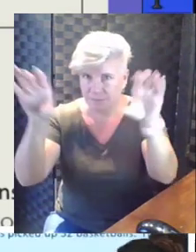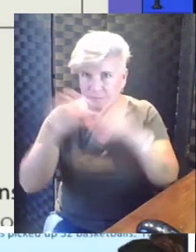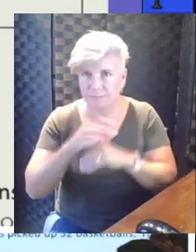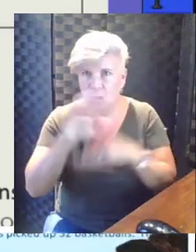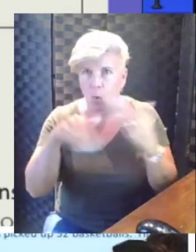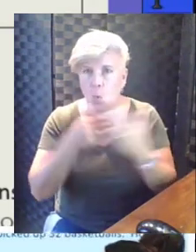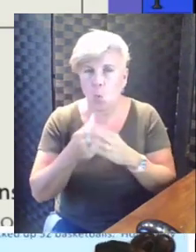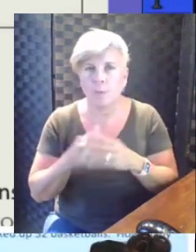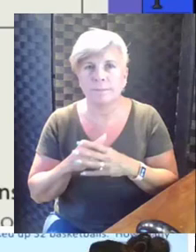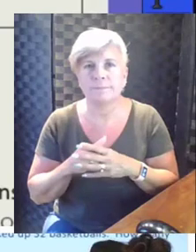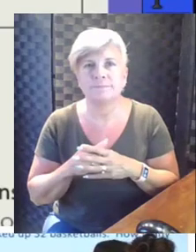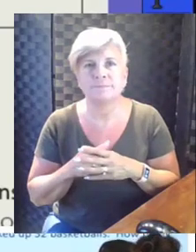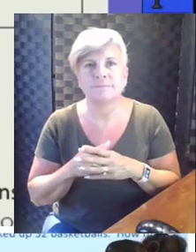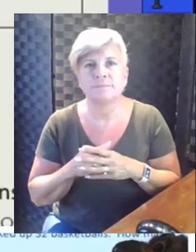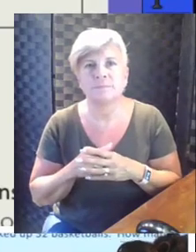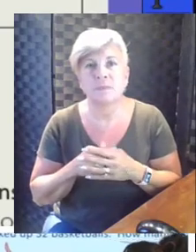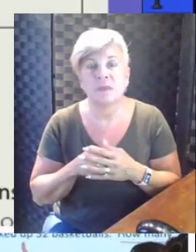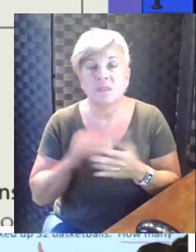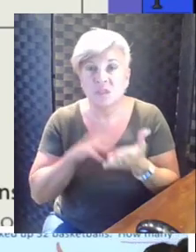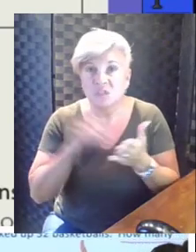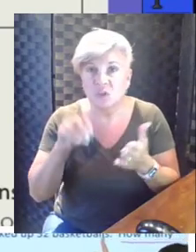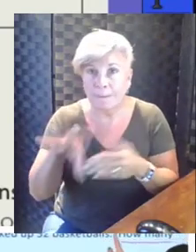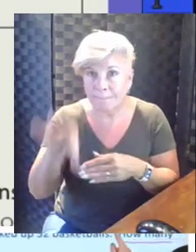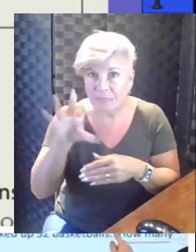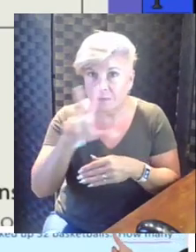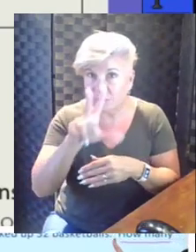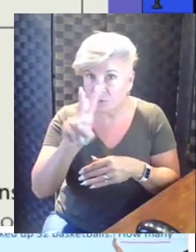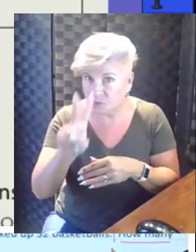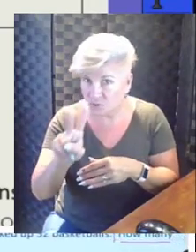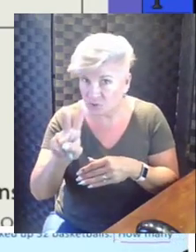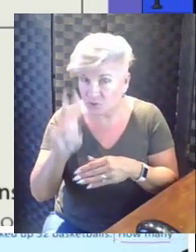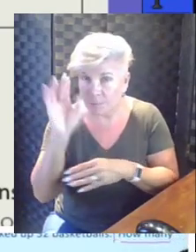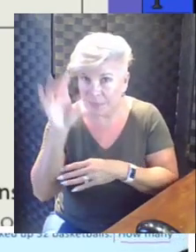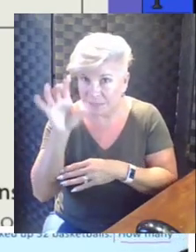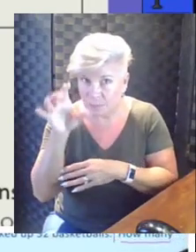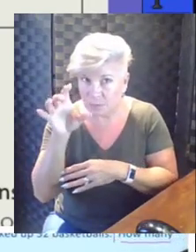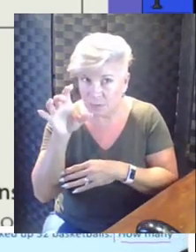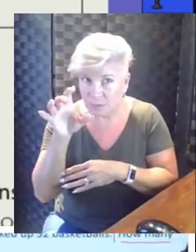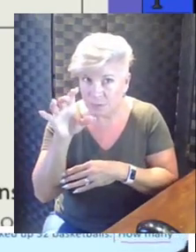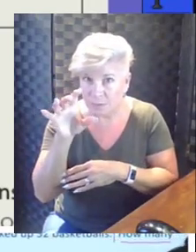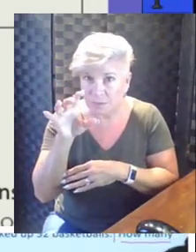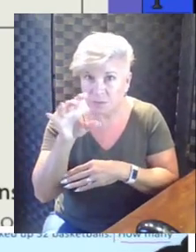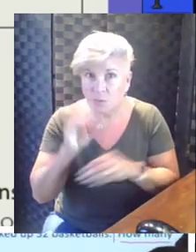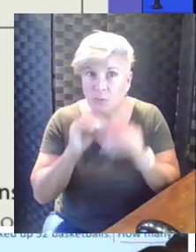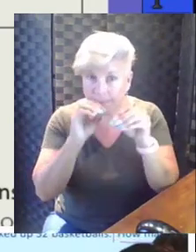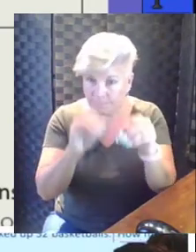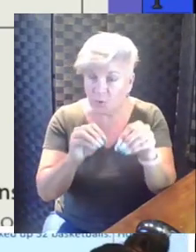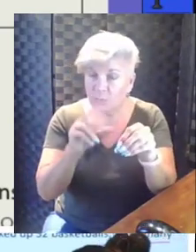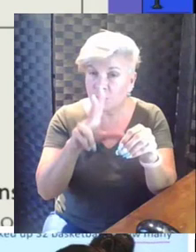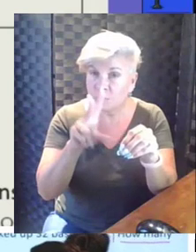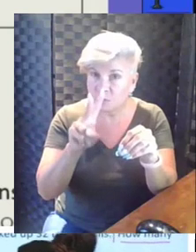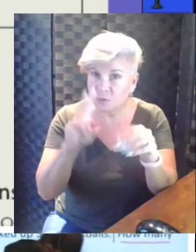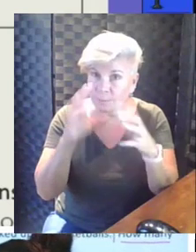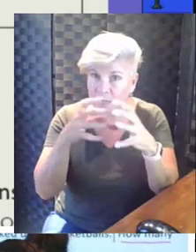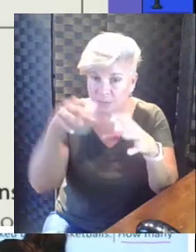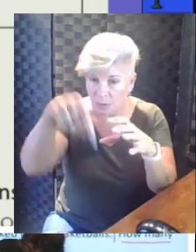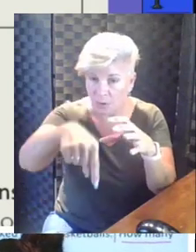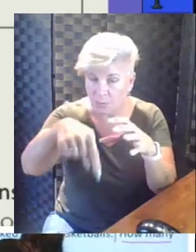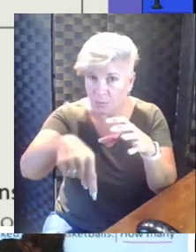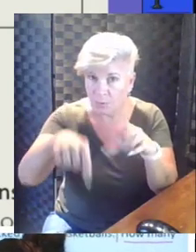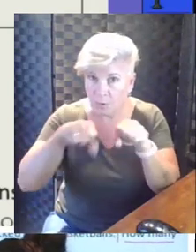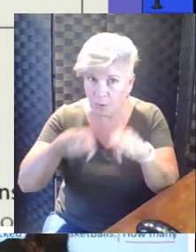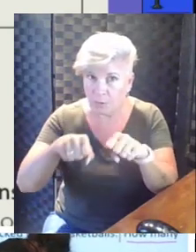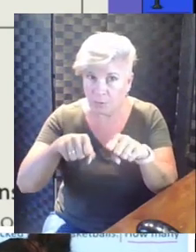goes in the hole. The students picked up 32 basketballs. So they put 32